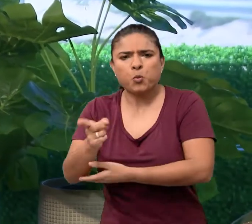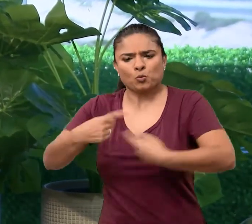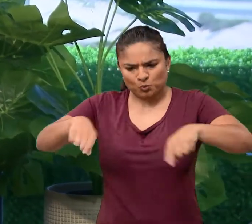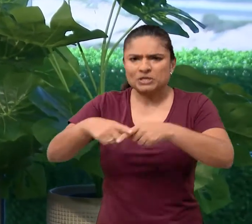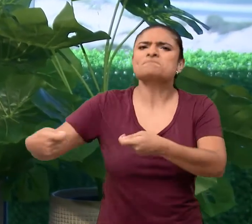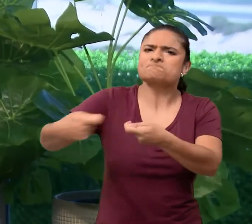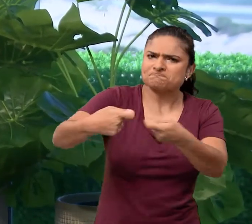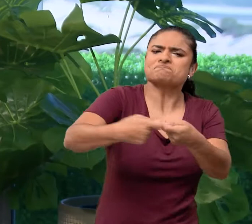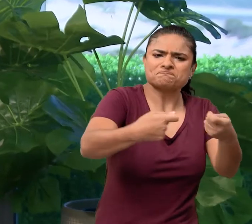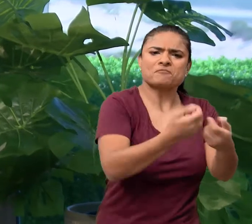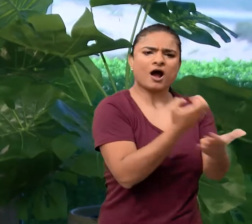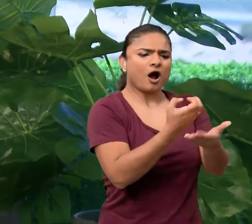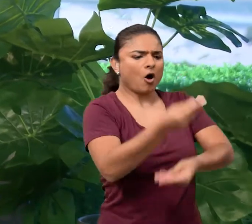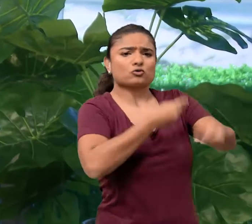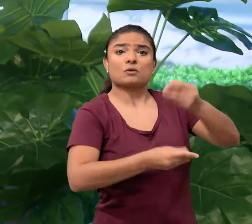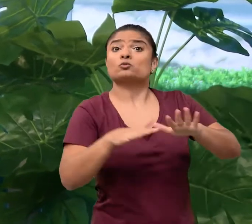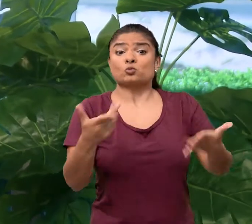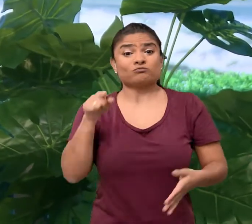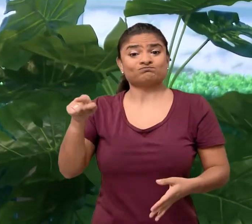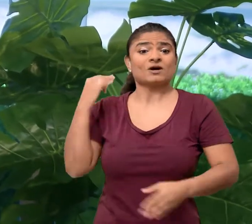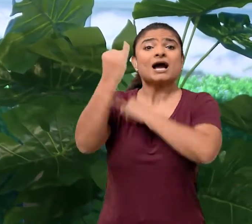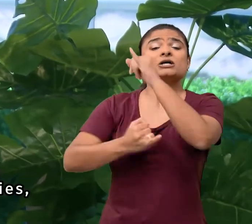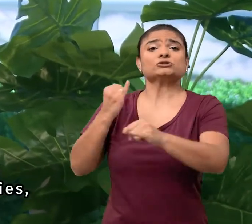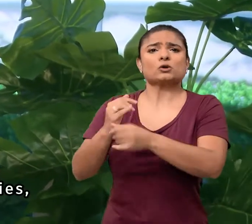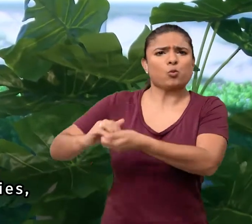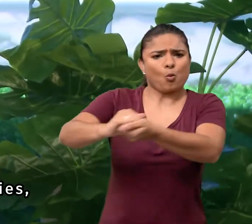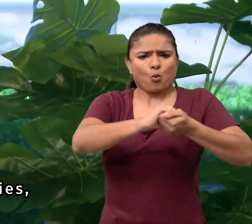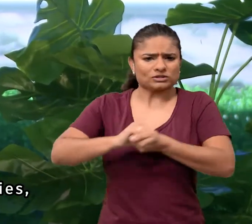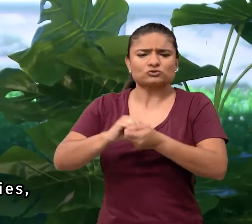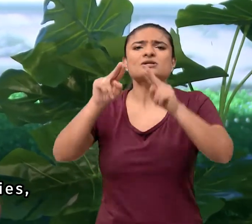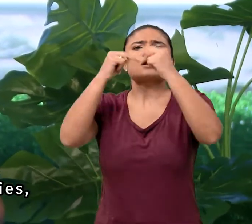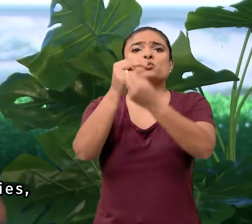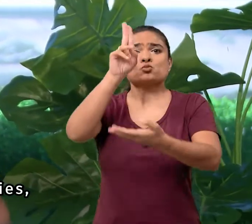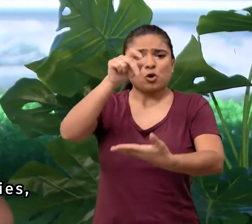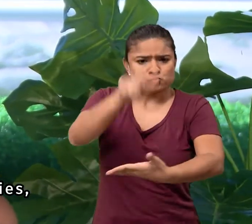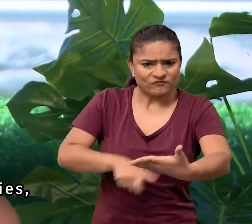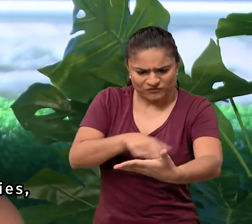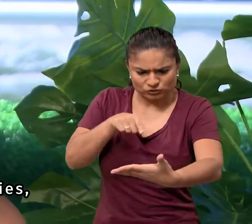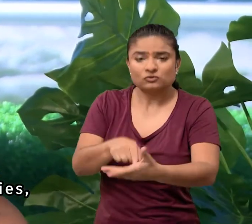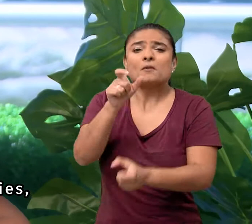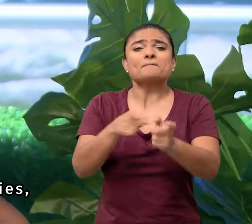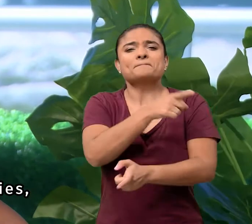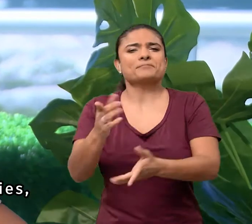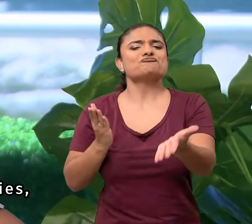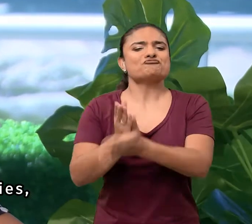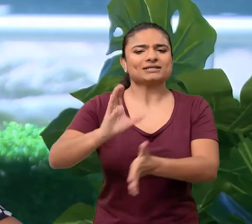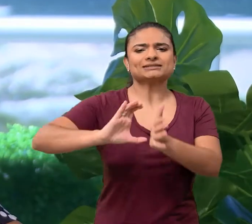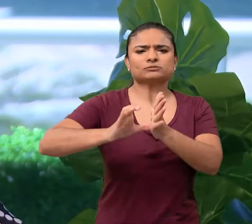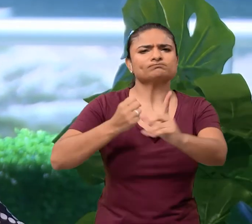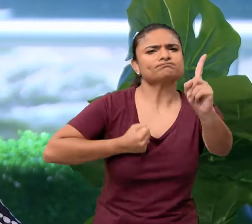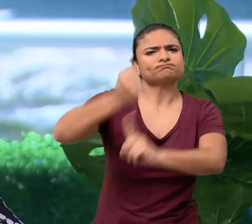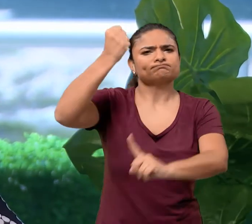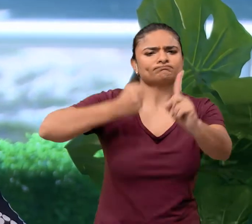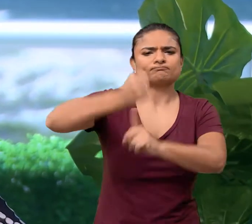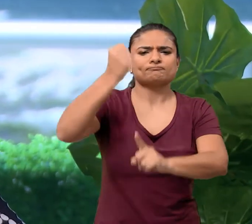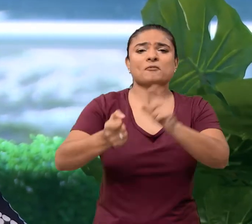contribution to make. Whilst the International Labour Organization and the United Nations Convention on the Rights of Persons with Disability advocate